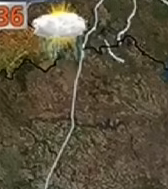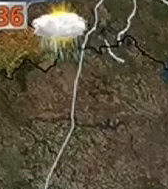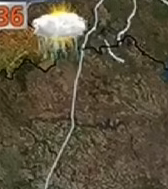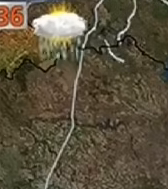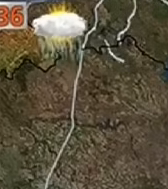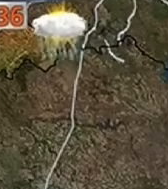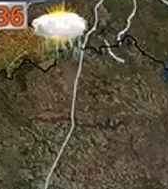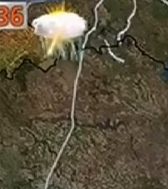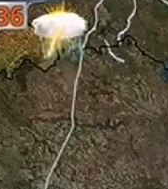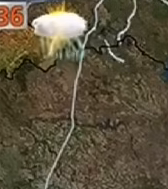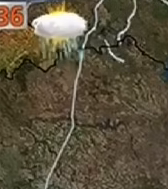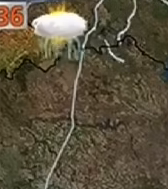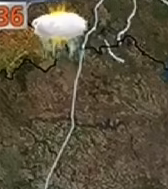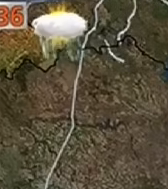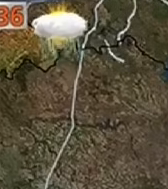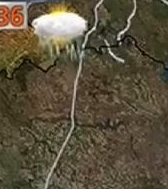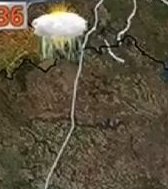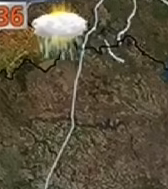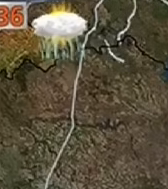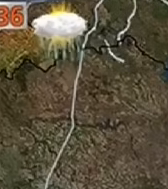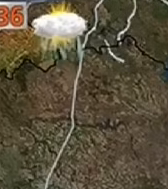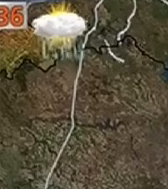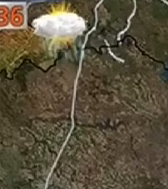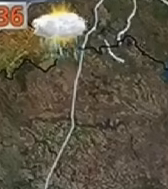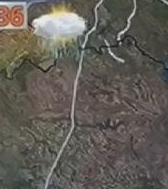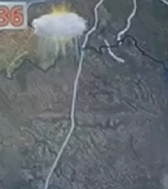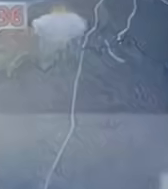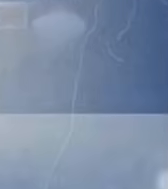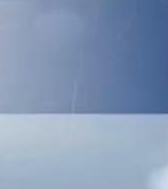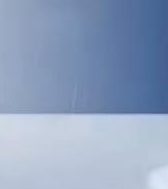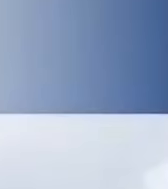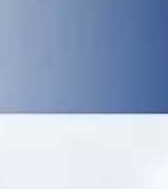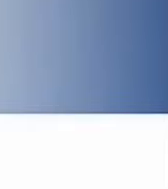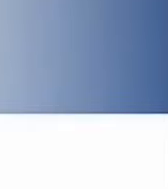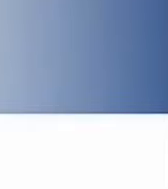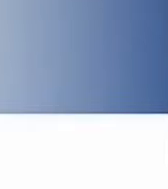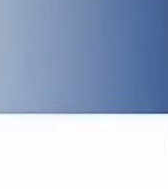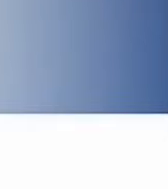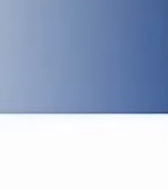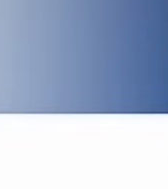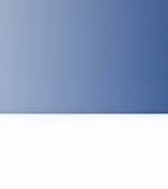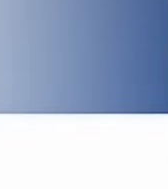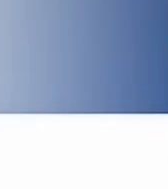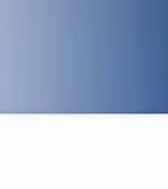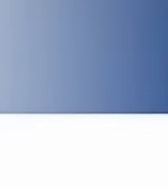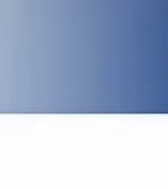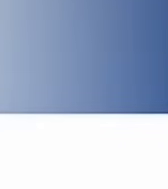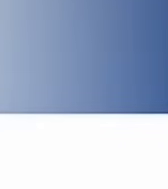go tša gona setlogolo sa Babina Tau ke re mmogo